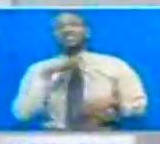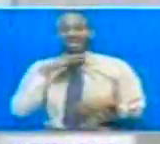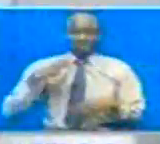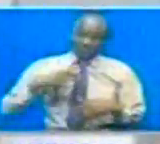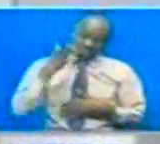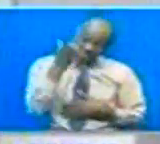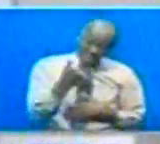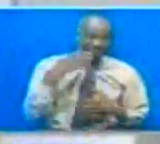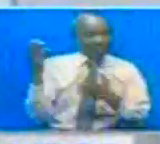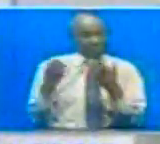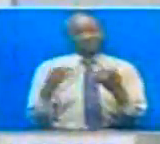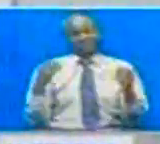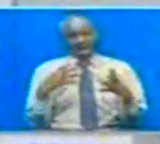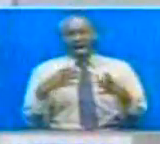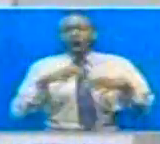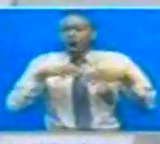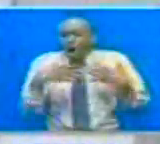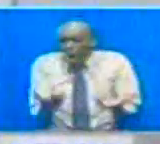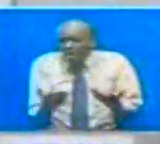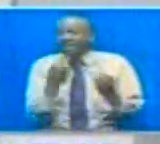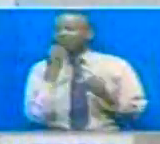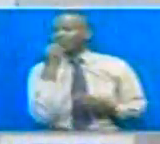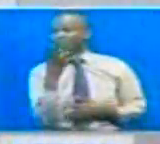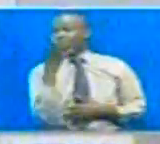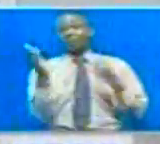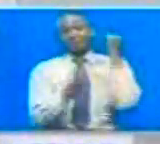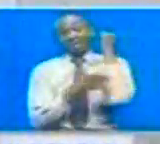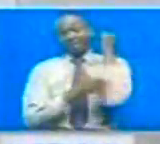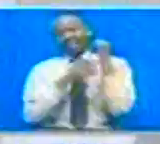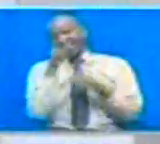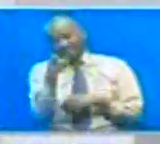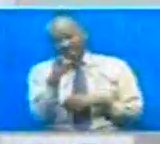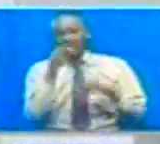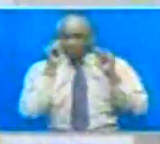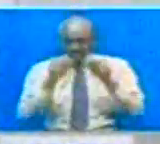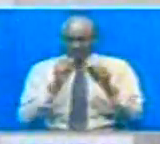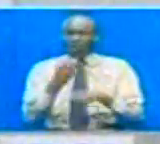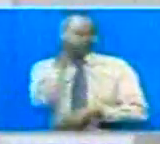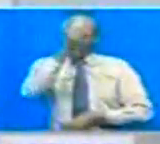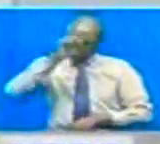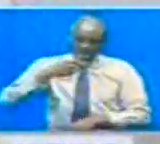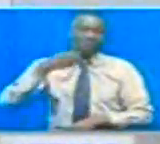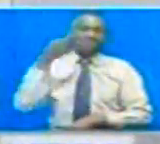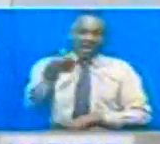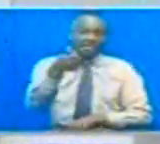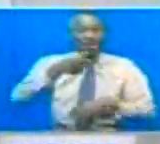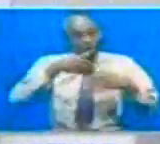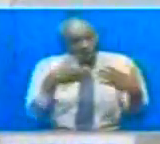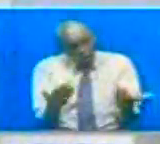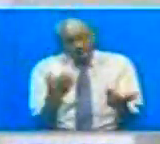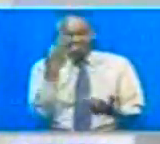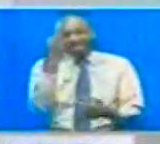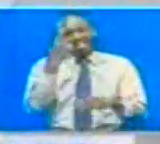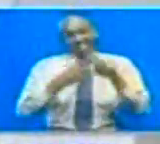to cause fear, or information that undermines national security can be fined 5 million shillings or face 3 years in